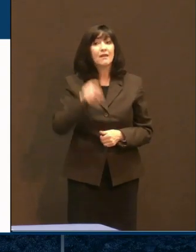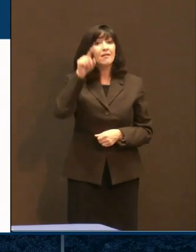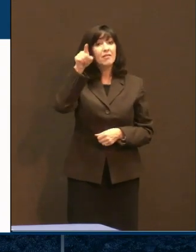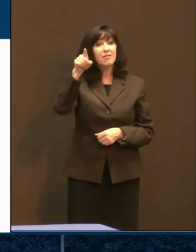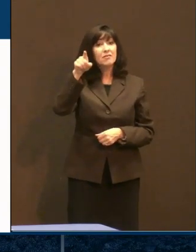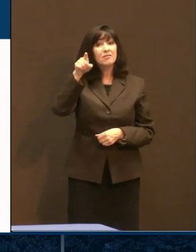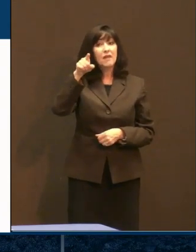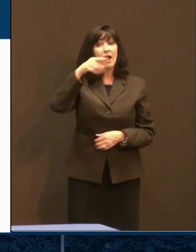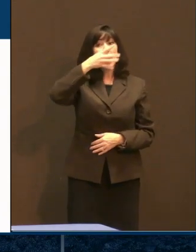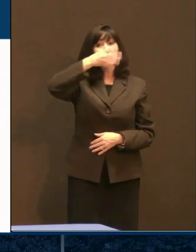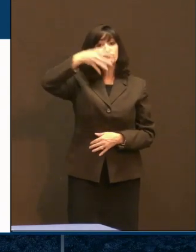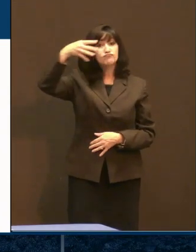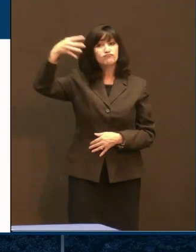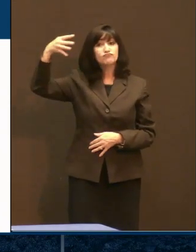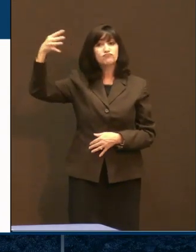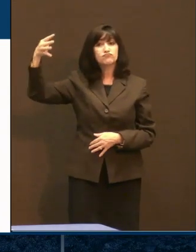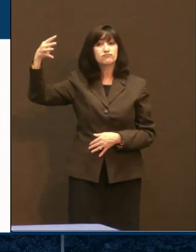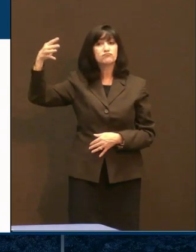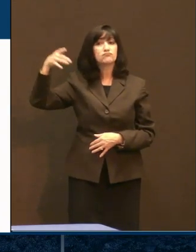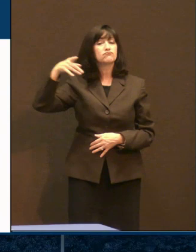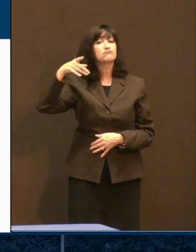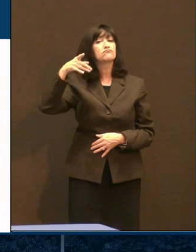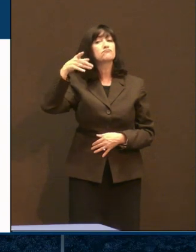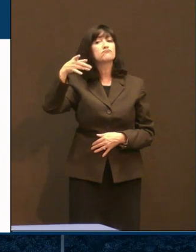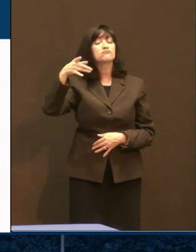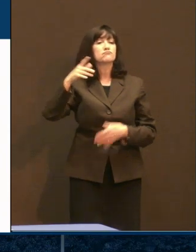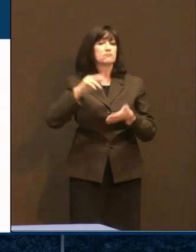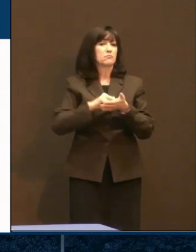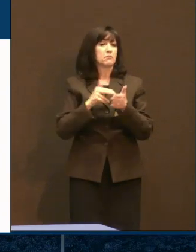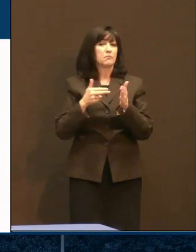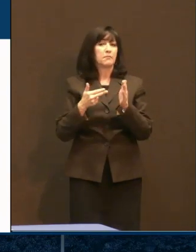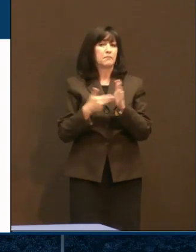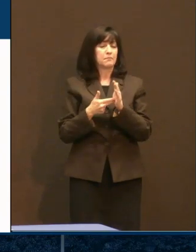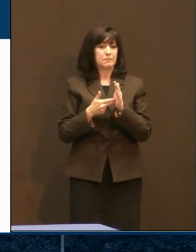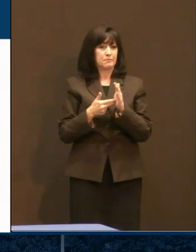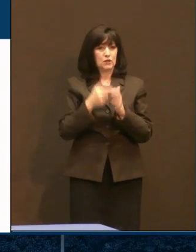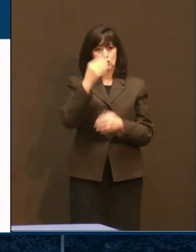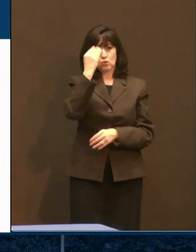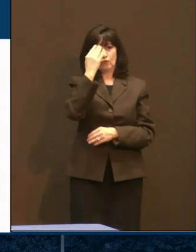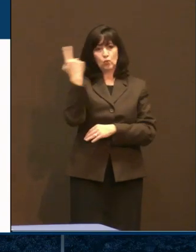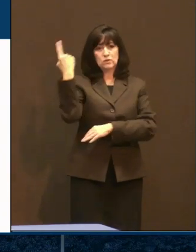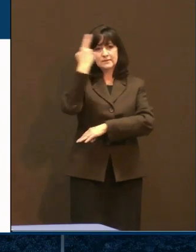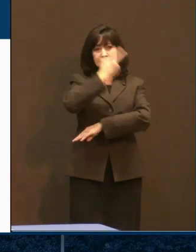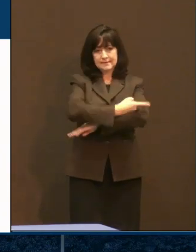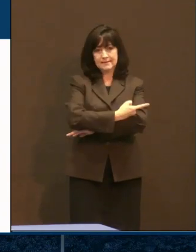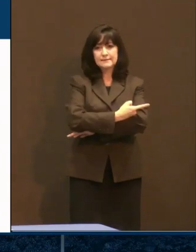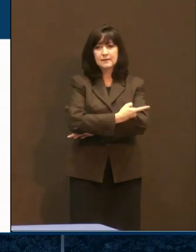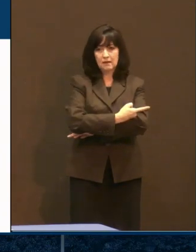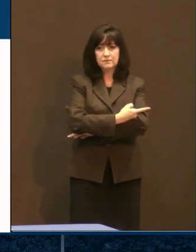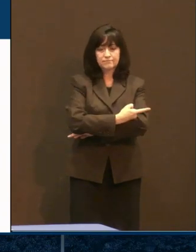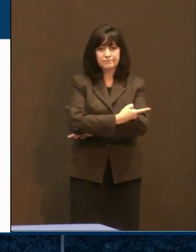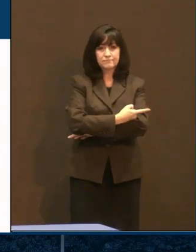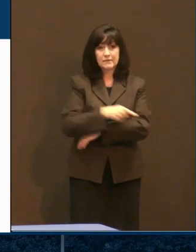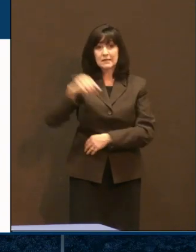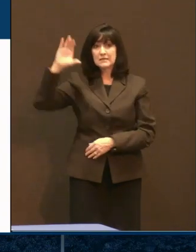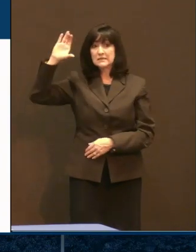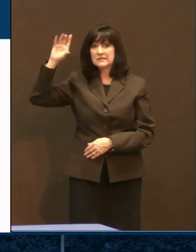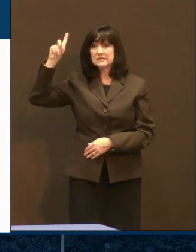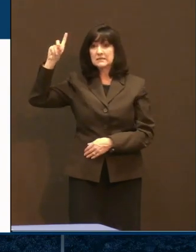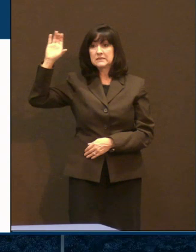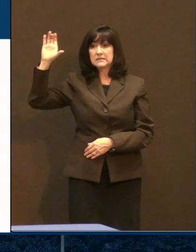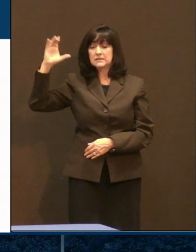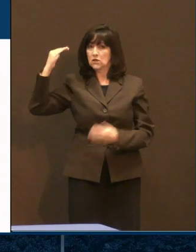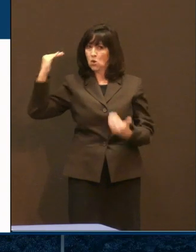the hospitalizations, because remember, we're talking about 14-day increments when you think about the CDC guidelines and